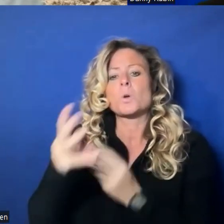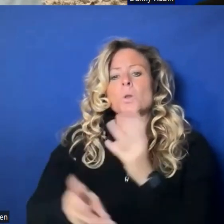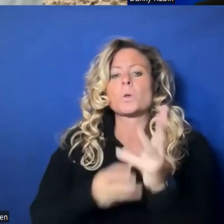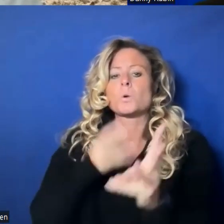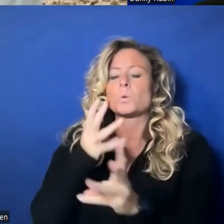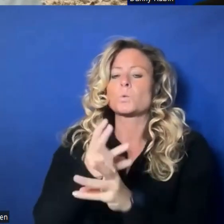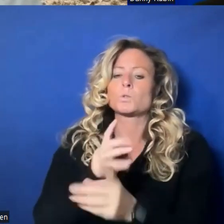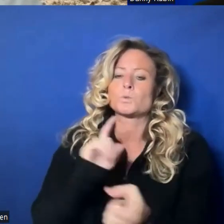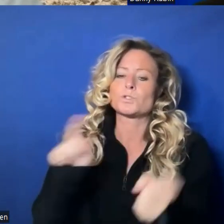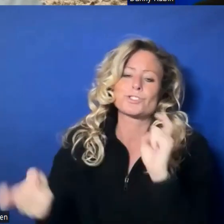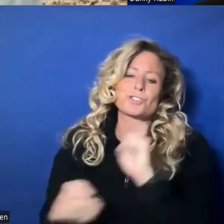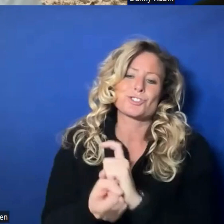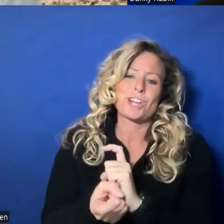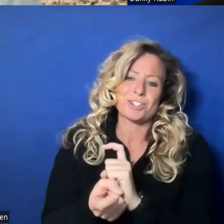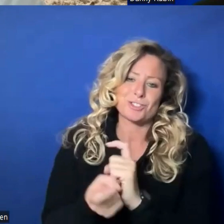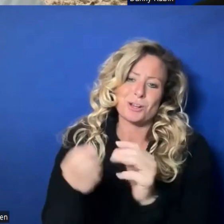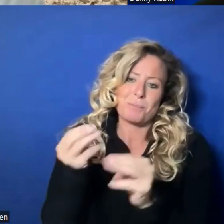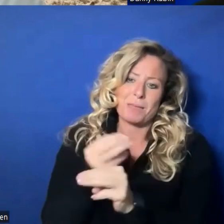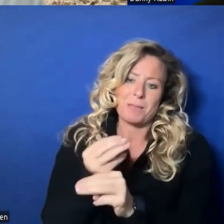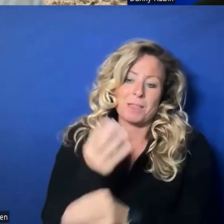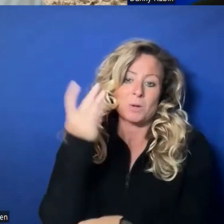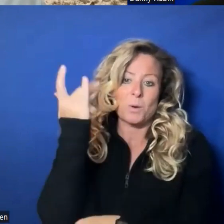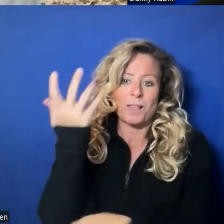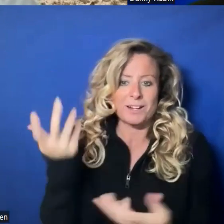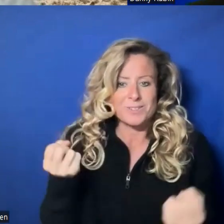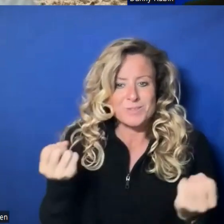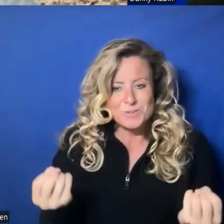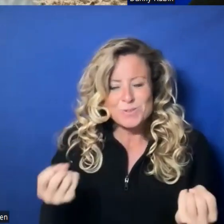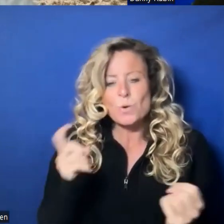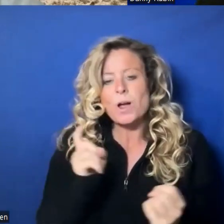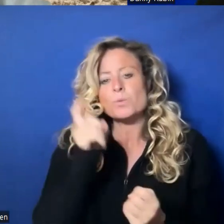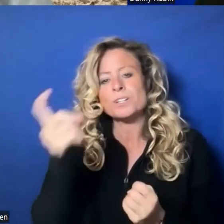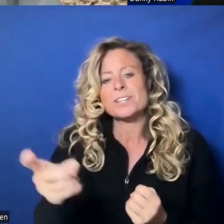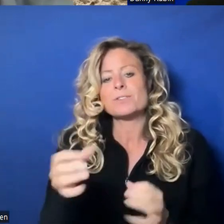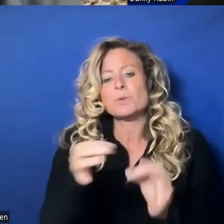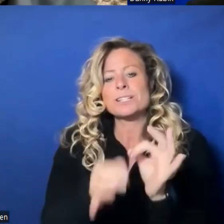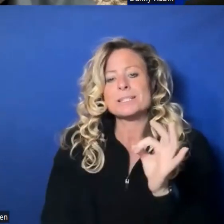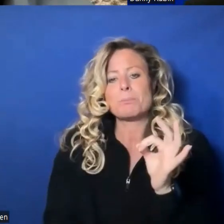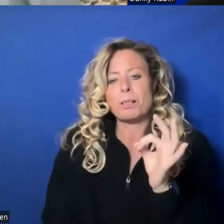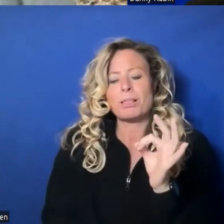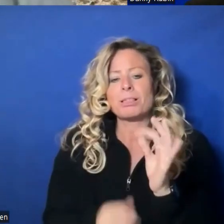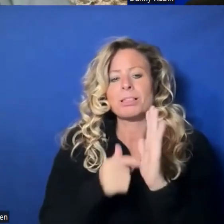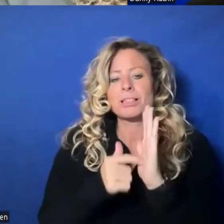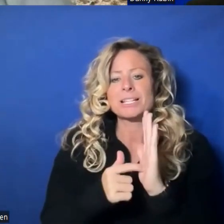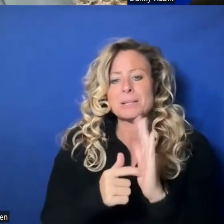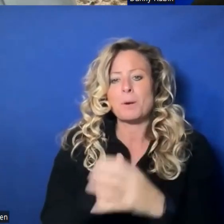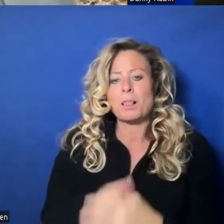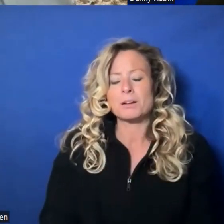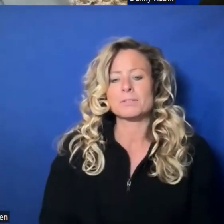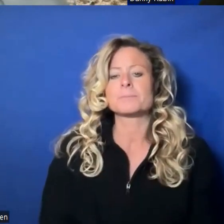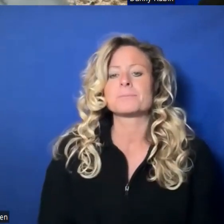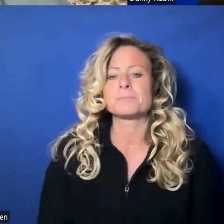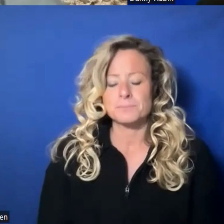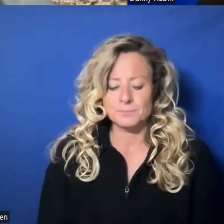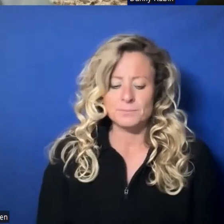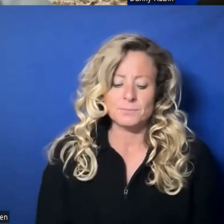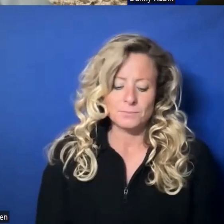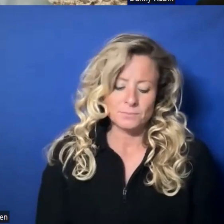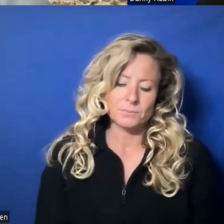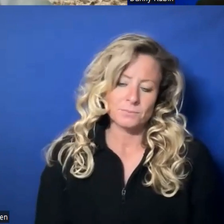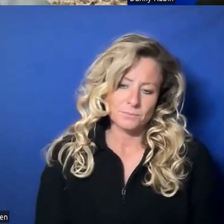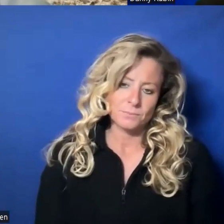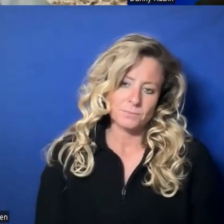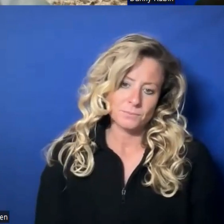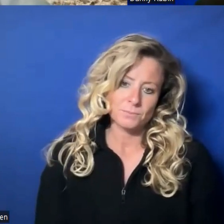change dramatically. Why? So let me give you a simple example. A main